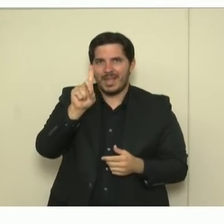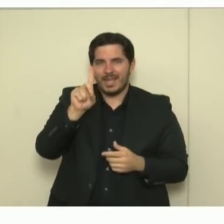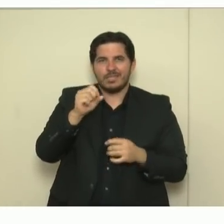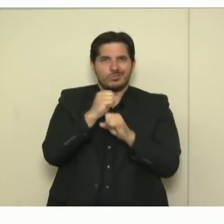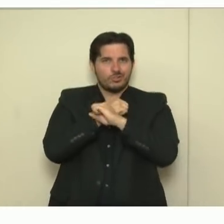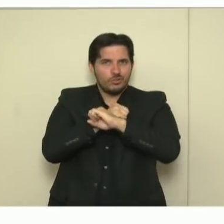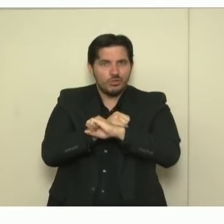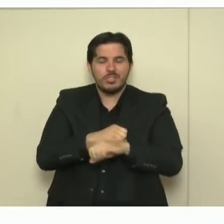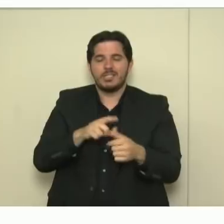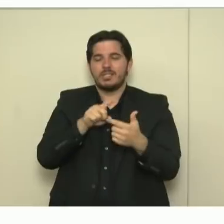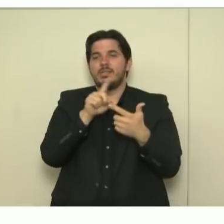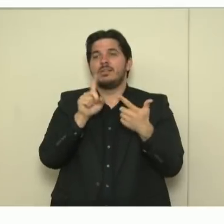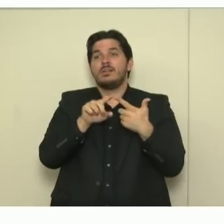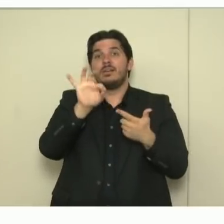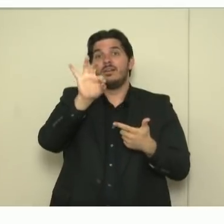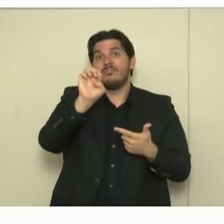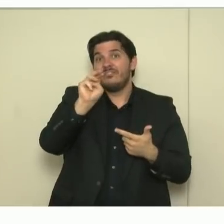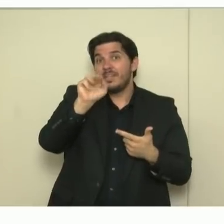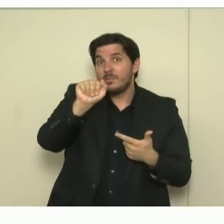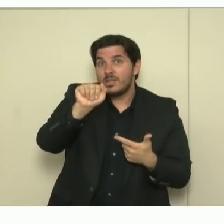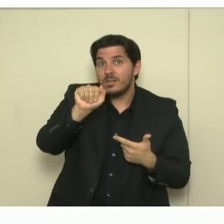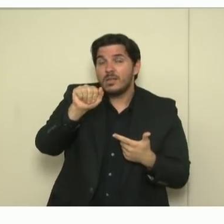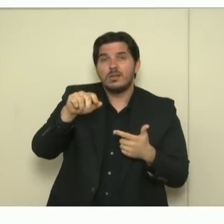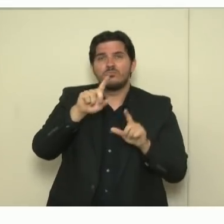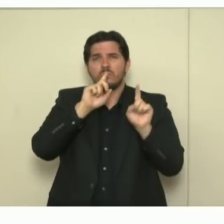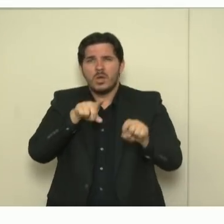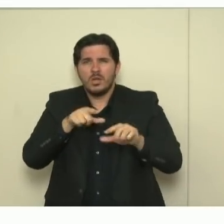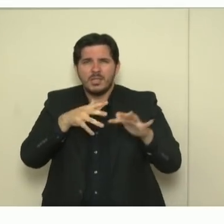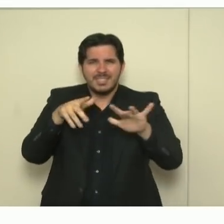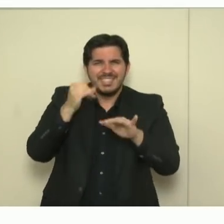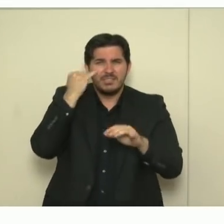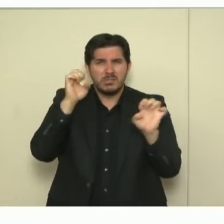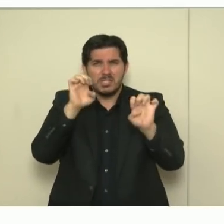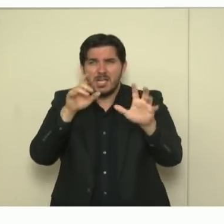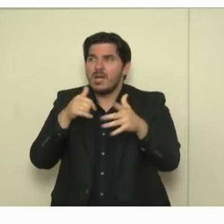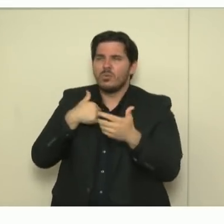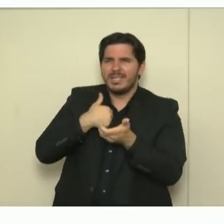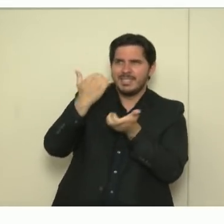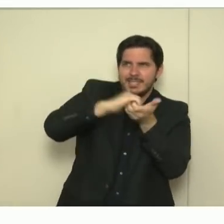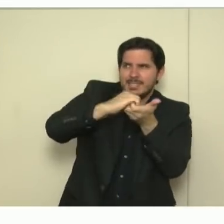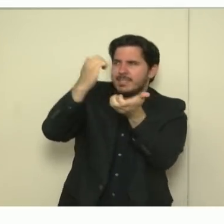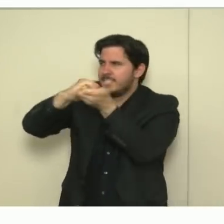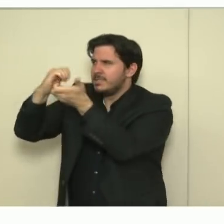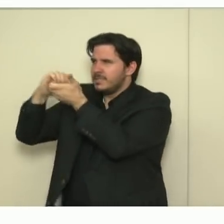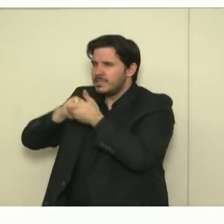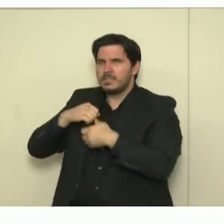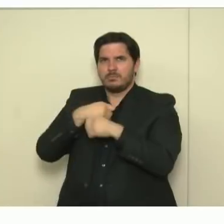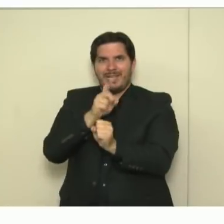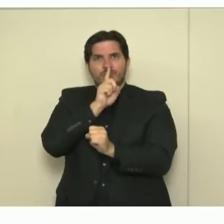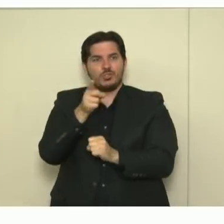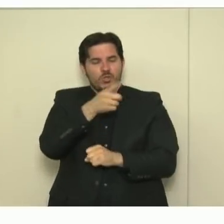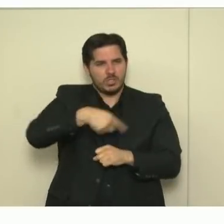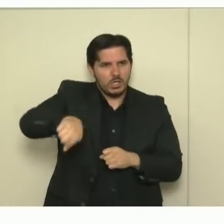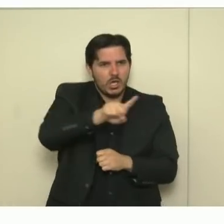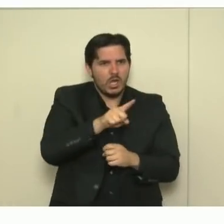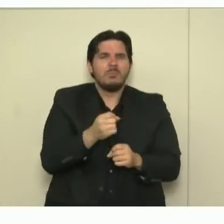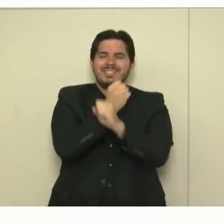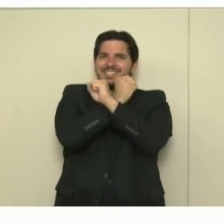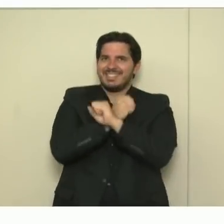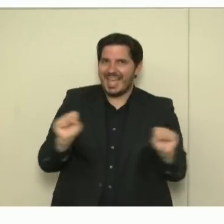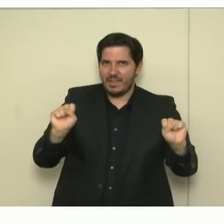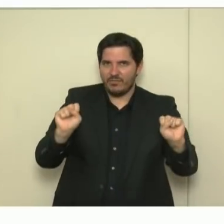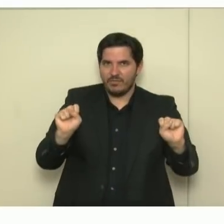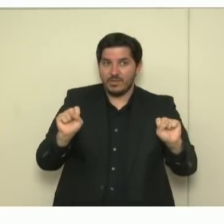Health and Human Services Department to make sure that we're able to ensure that is not a barrier for any student or for